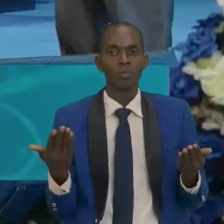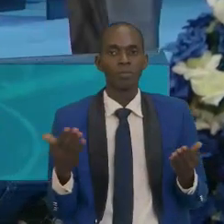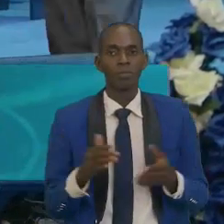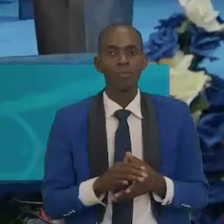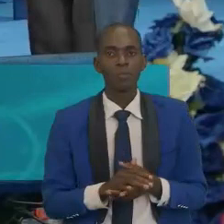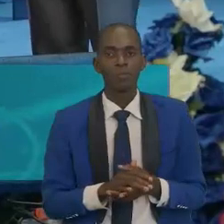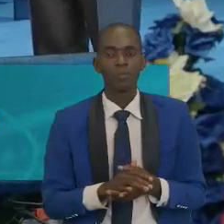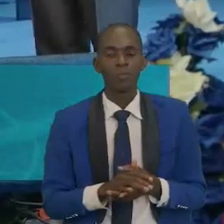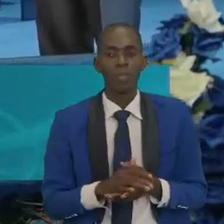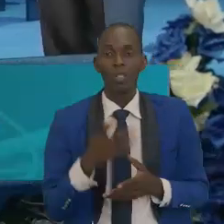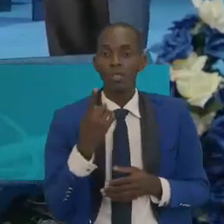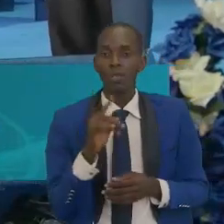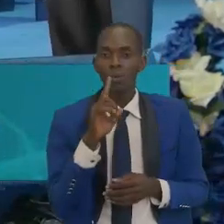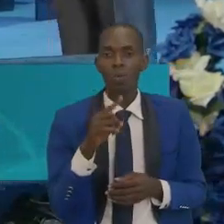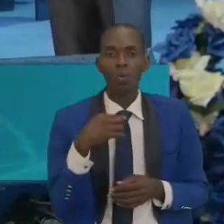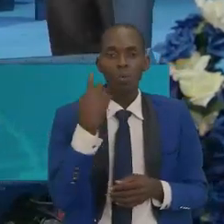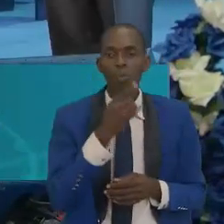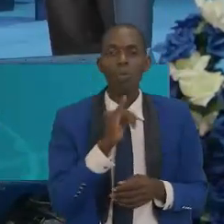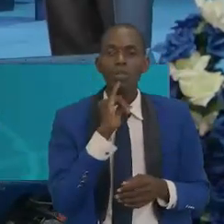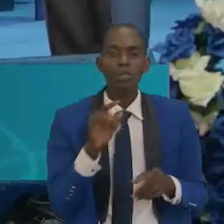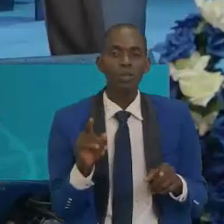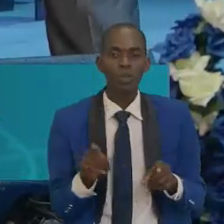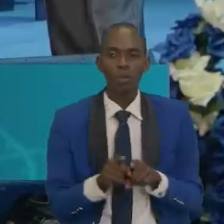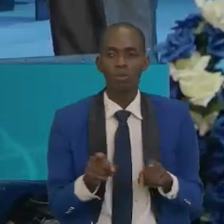The one who is all swollen up,